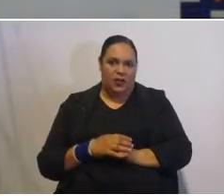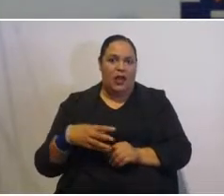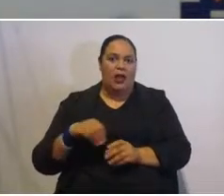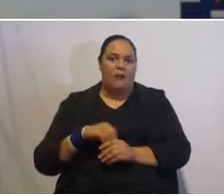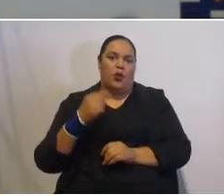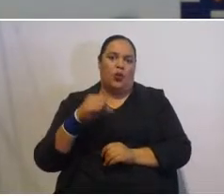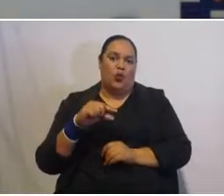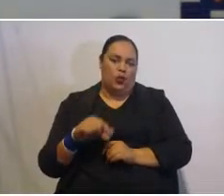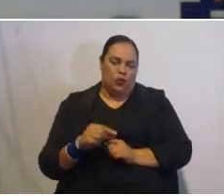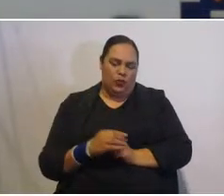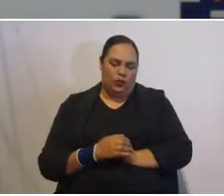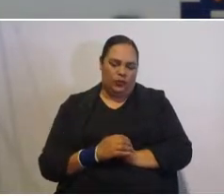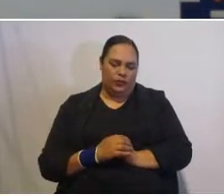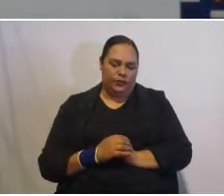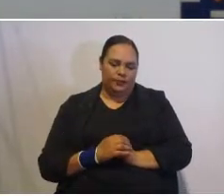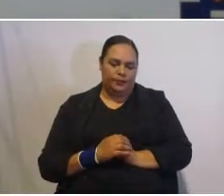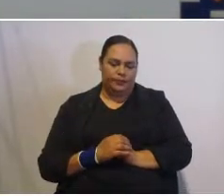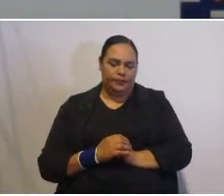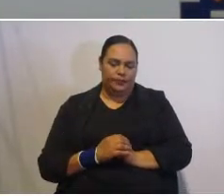Cooks